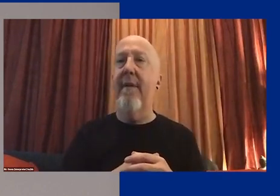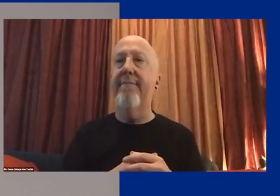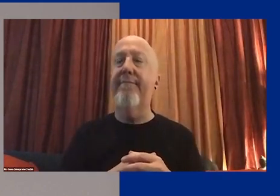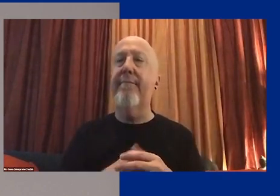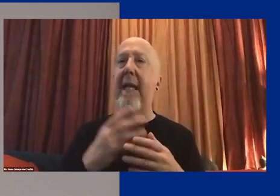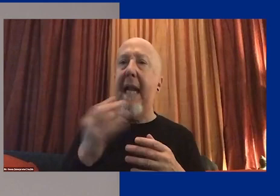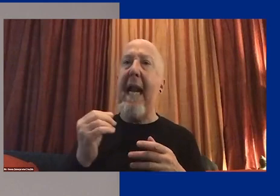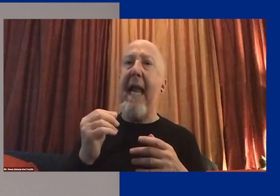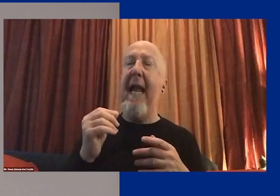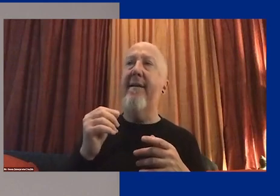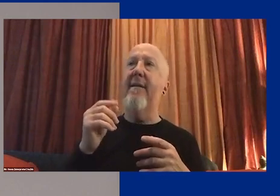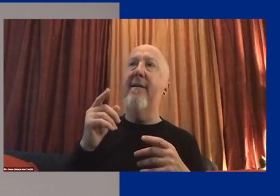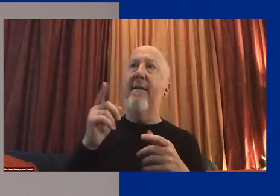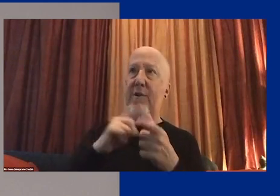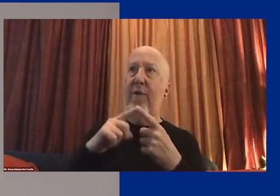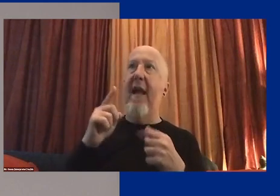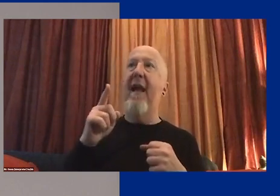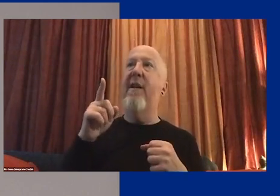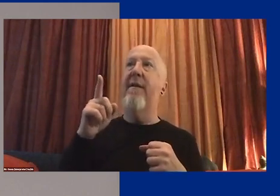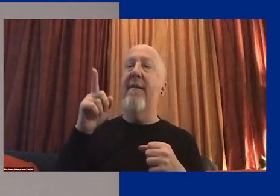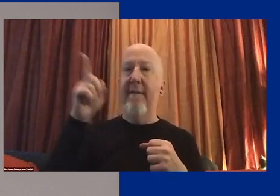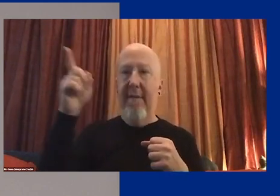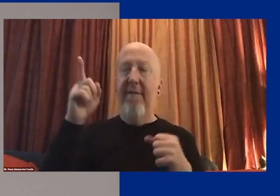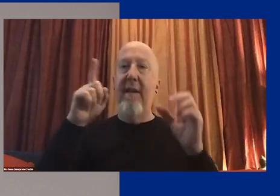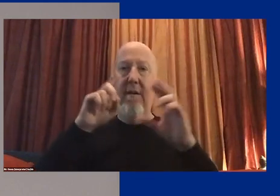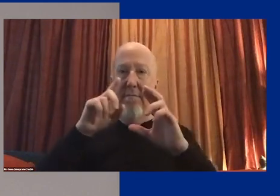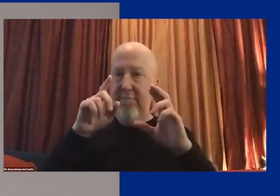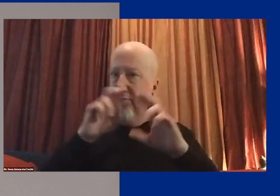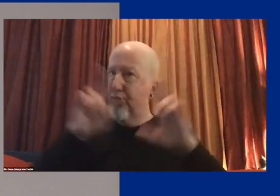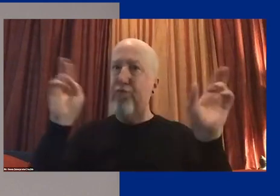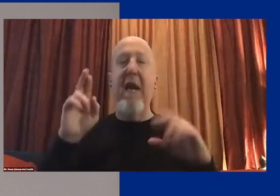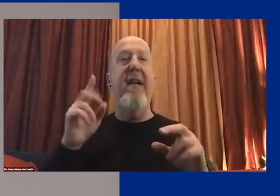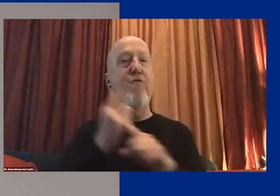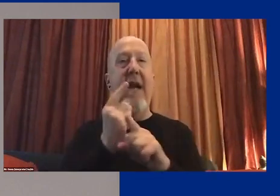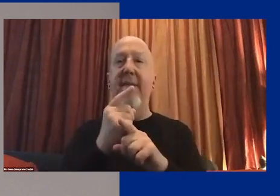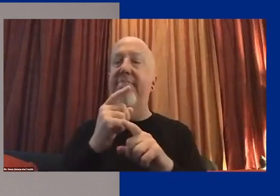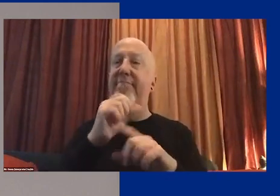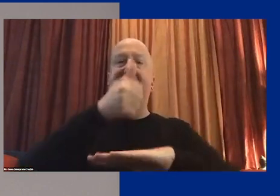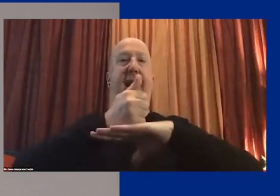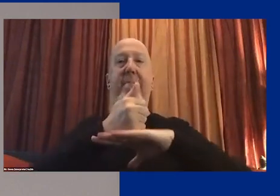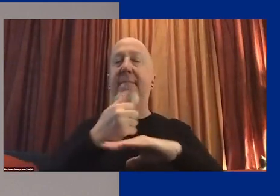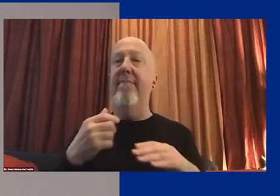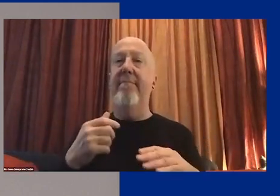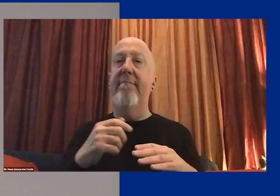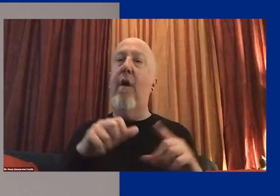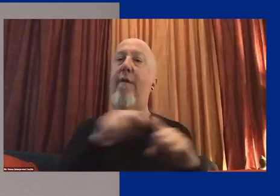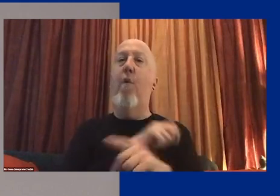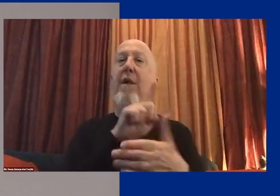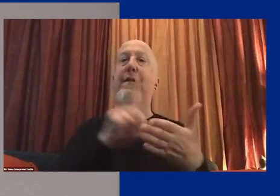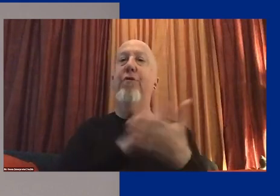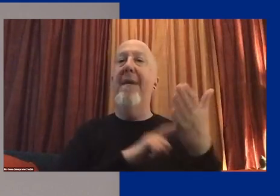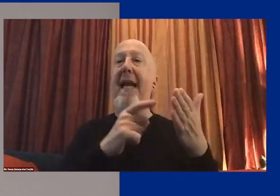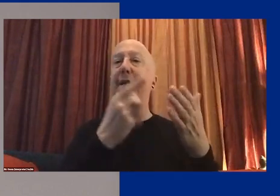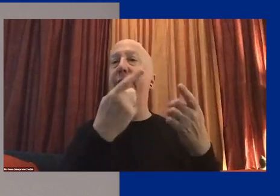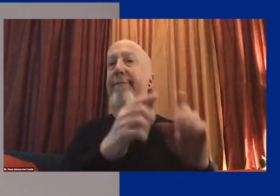are prepared to ensure that discrimination doesn't happen in the future, is a really important piece of that answer.